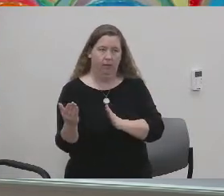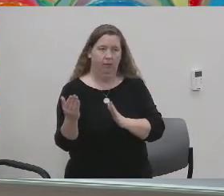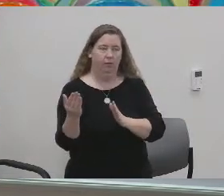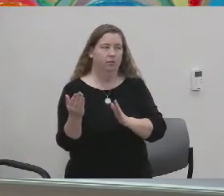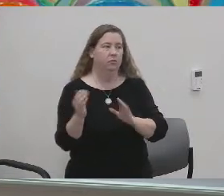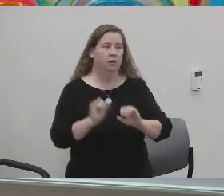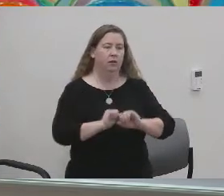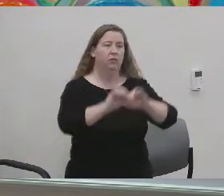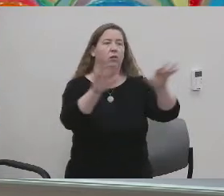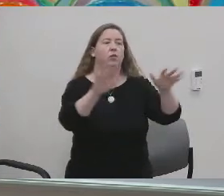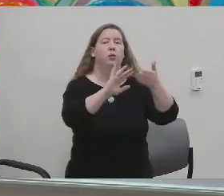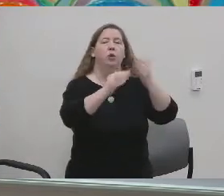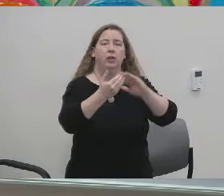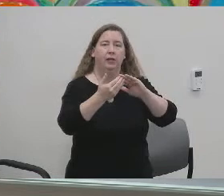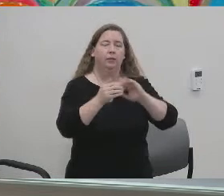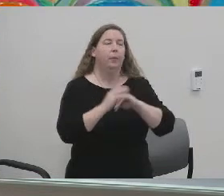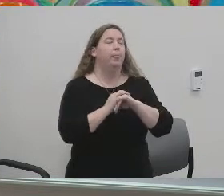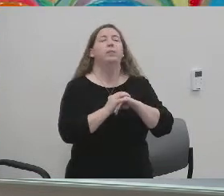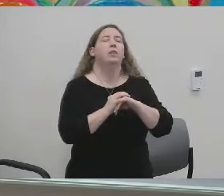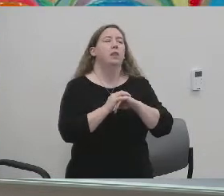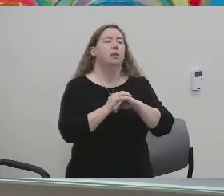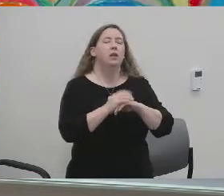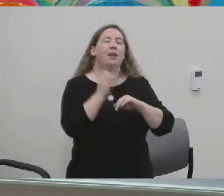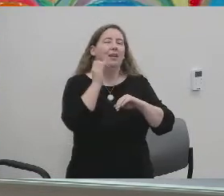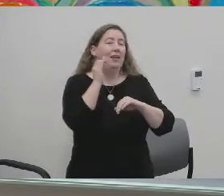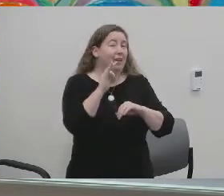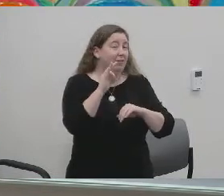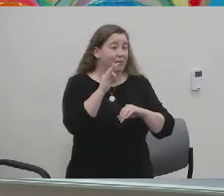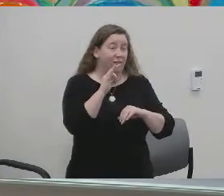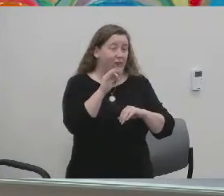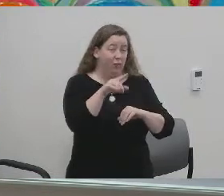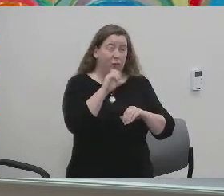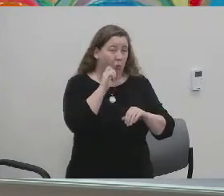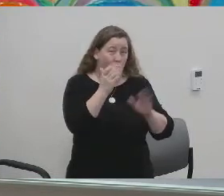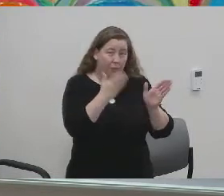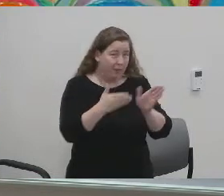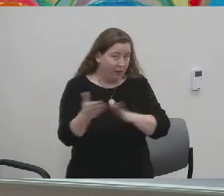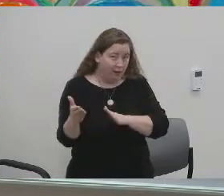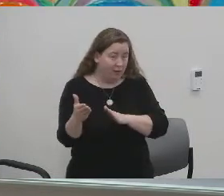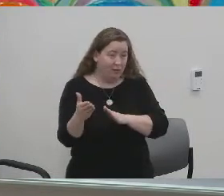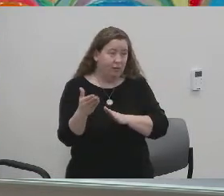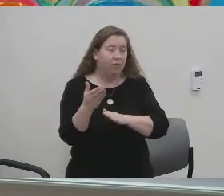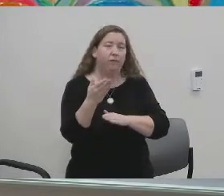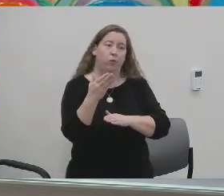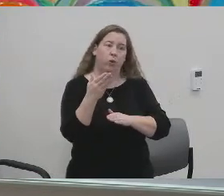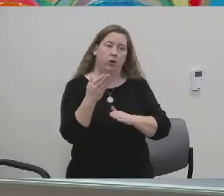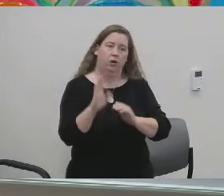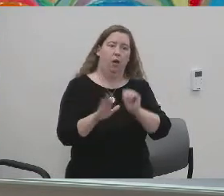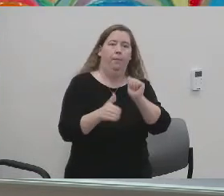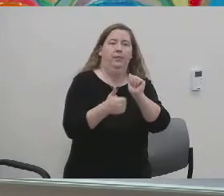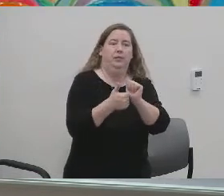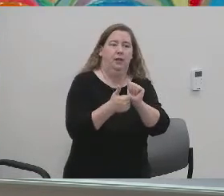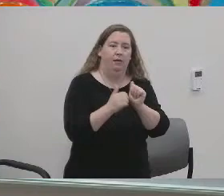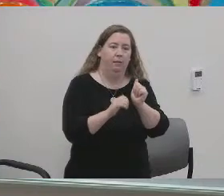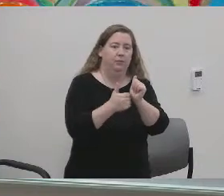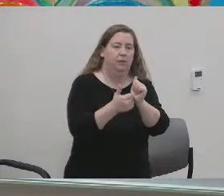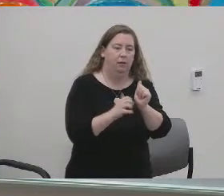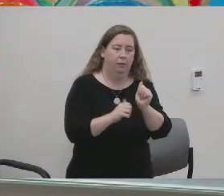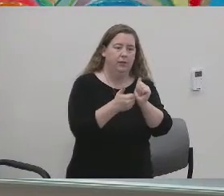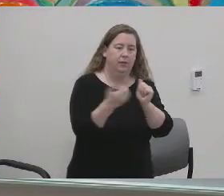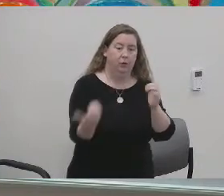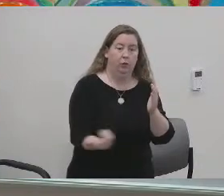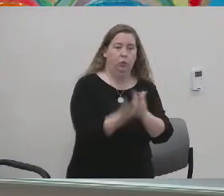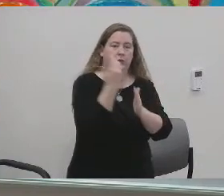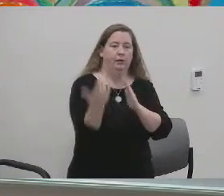how important that is. Because if you do not plan for a refresh of technology and things that we use,